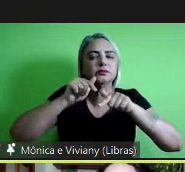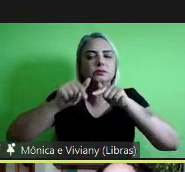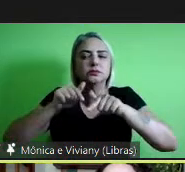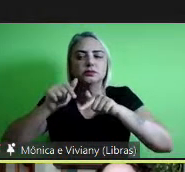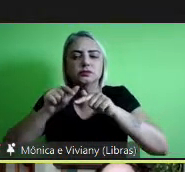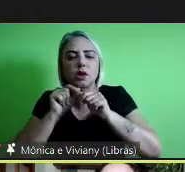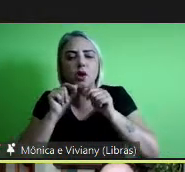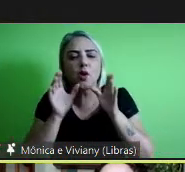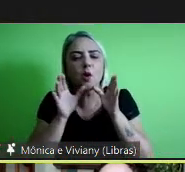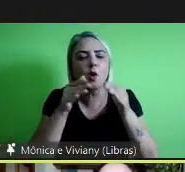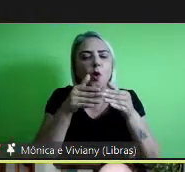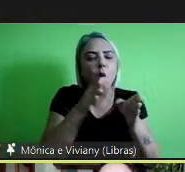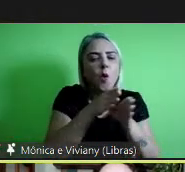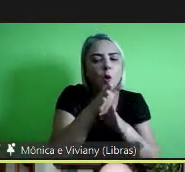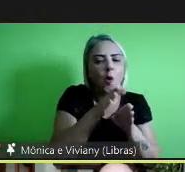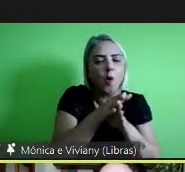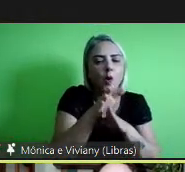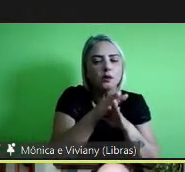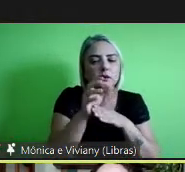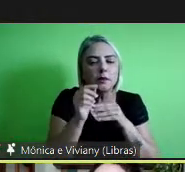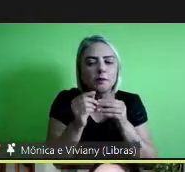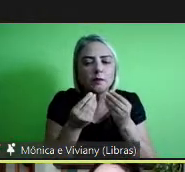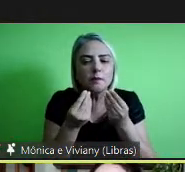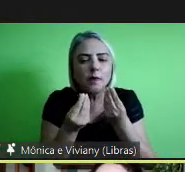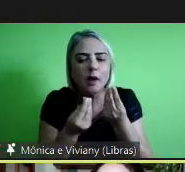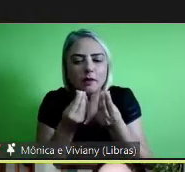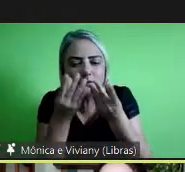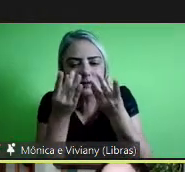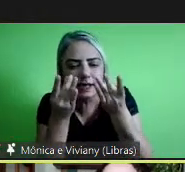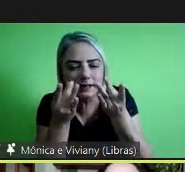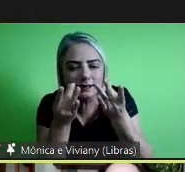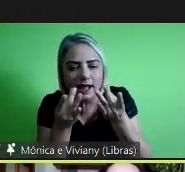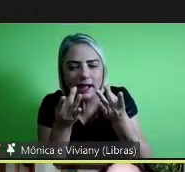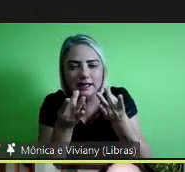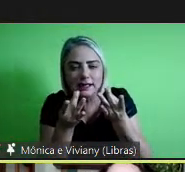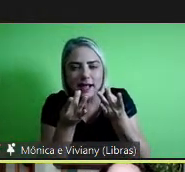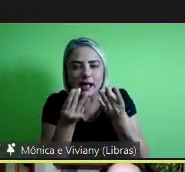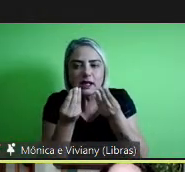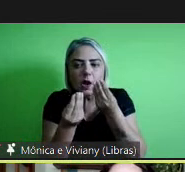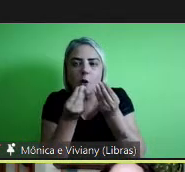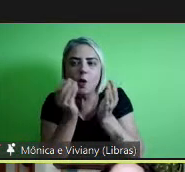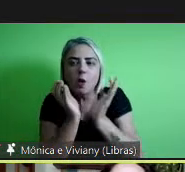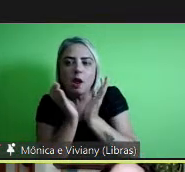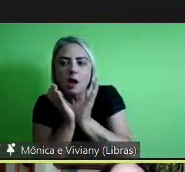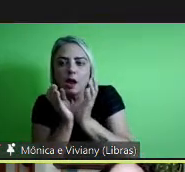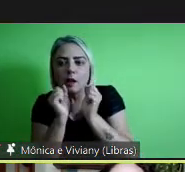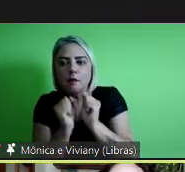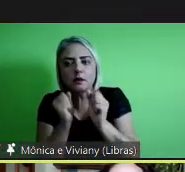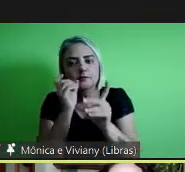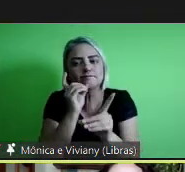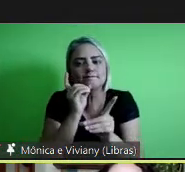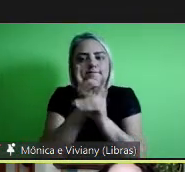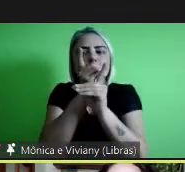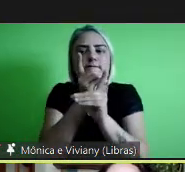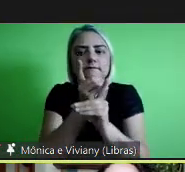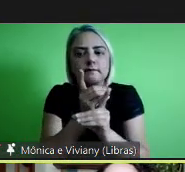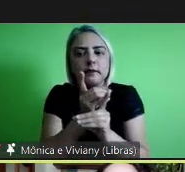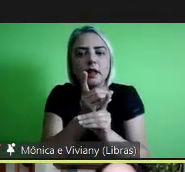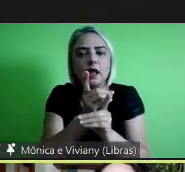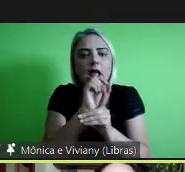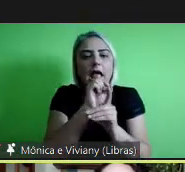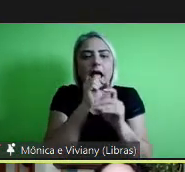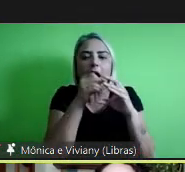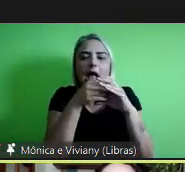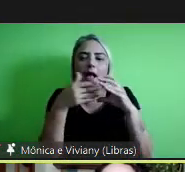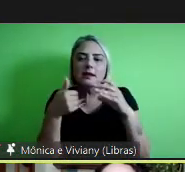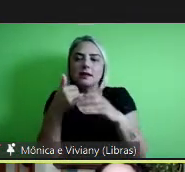had more detail in terms of guidance considering how the teams would be